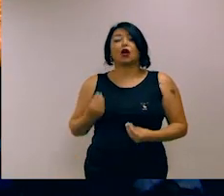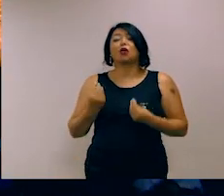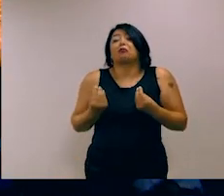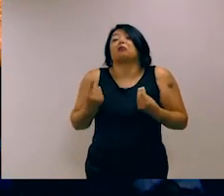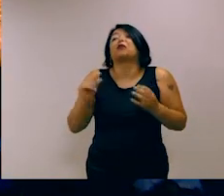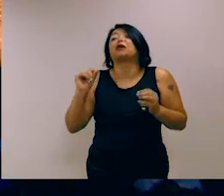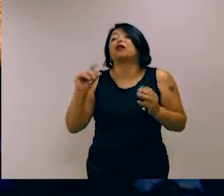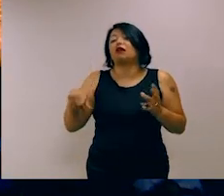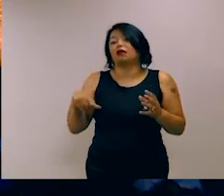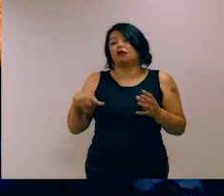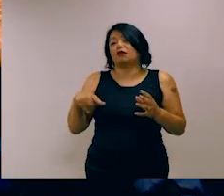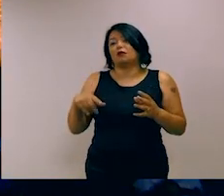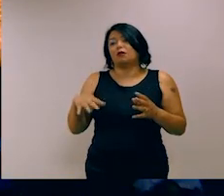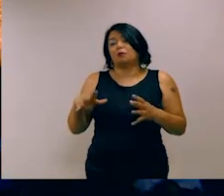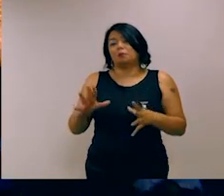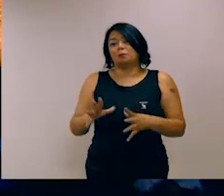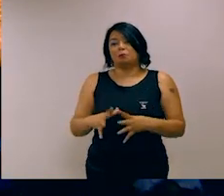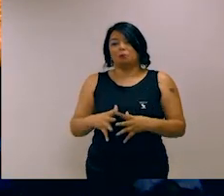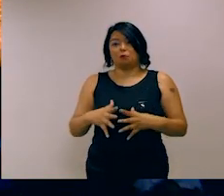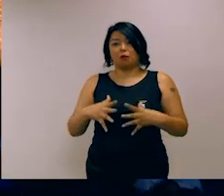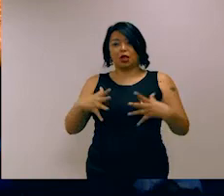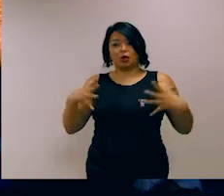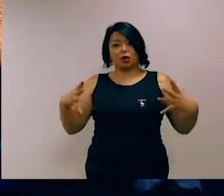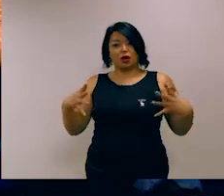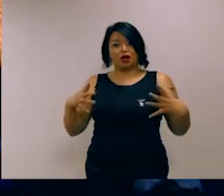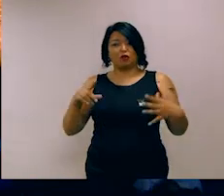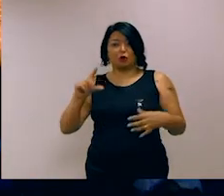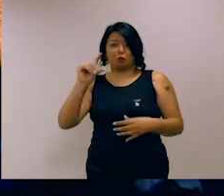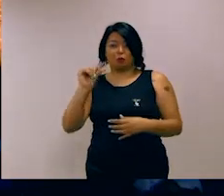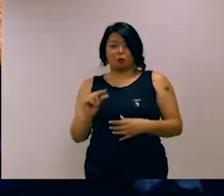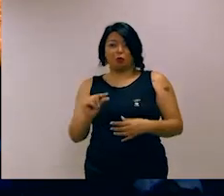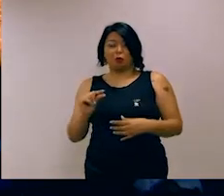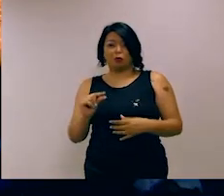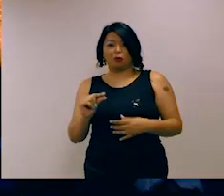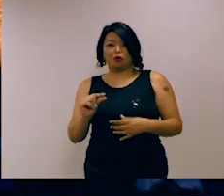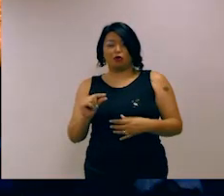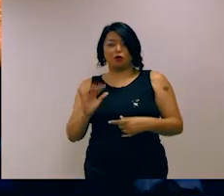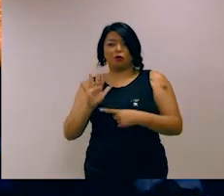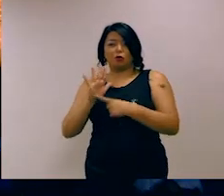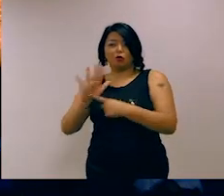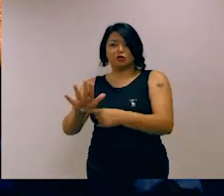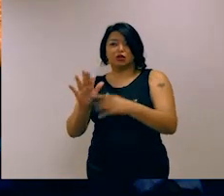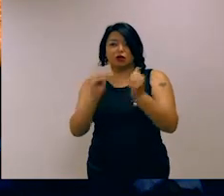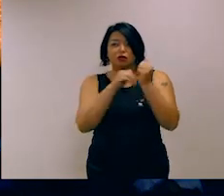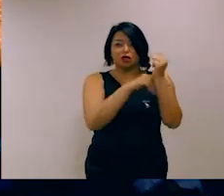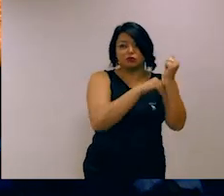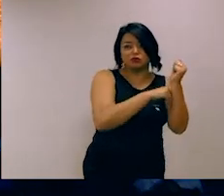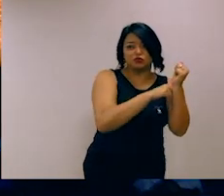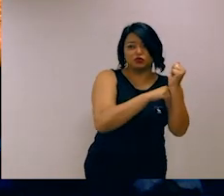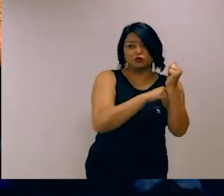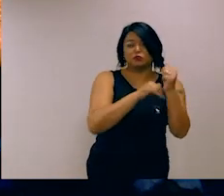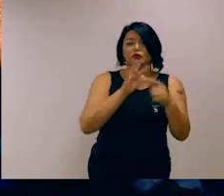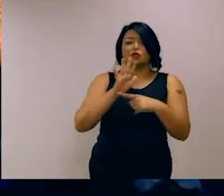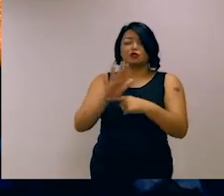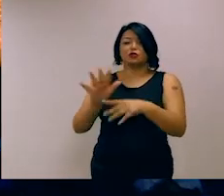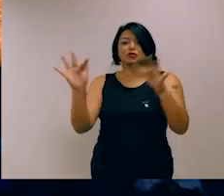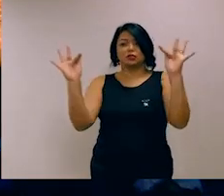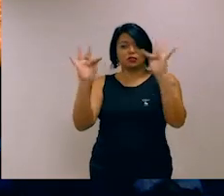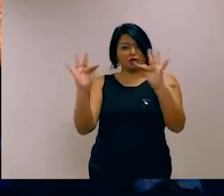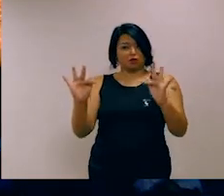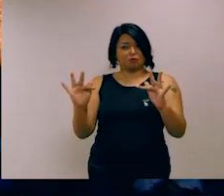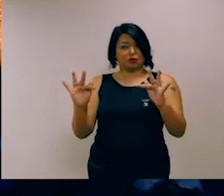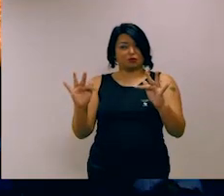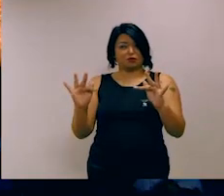agencies, try to make abundant what is lacking. Try to make relevant what was hidden. Try to